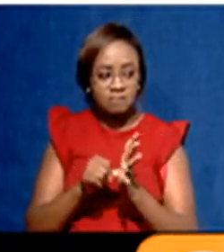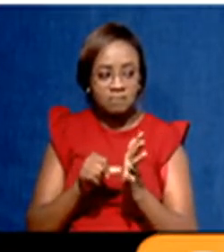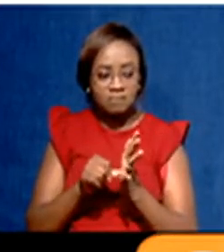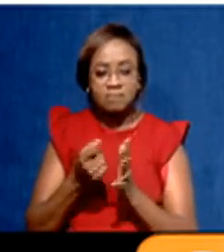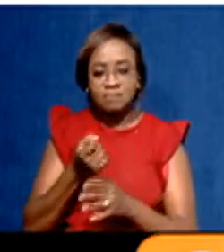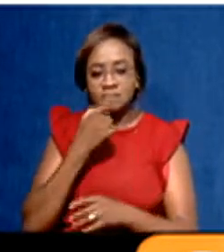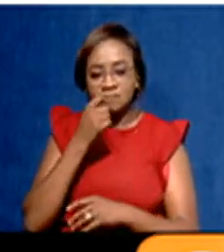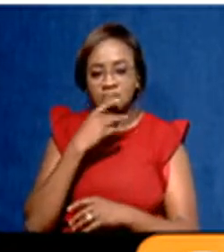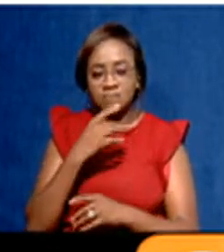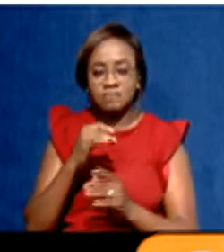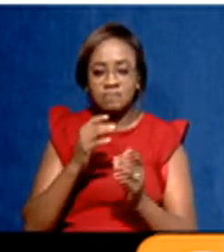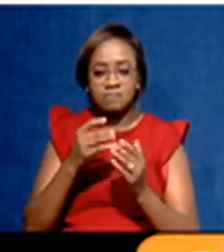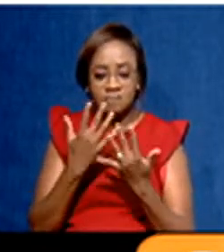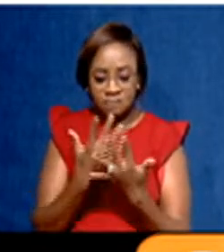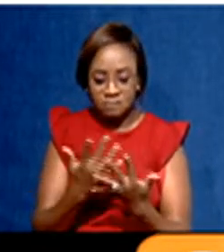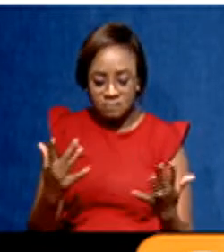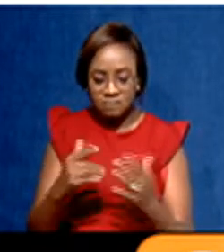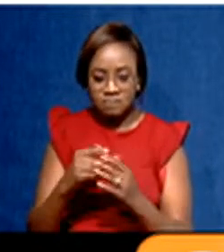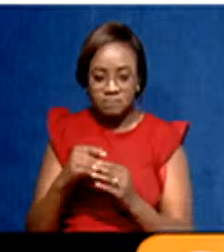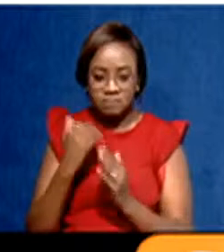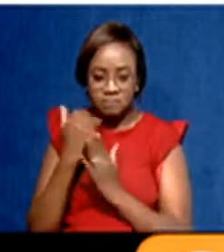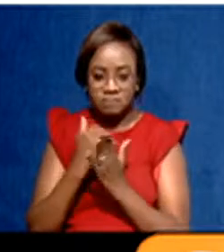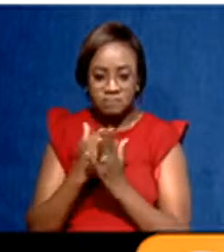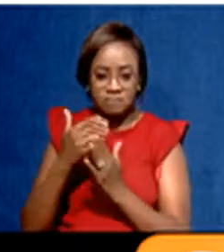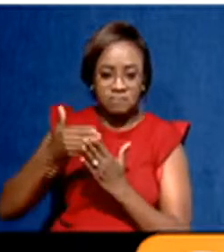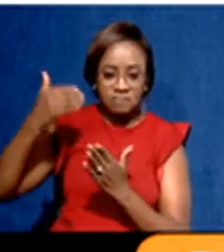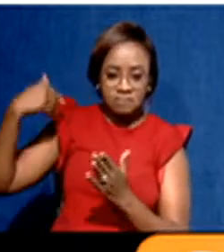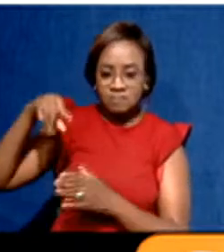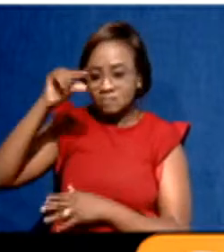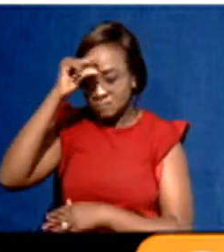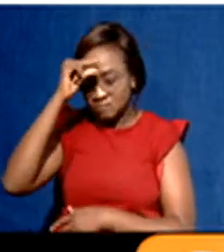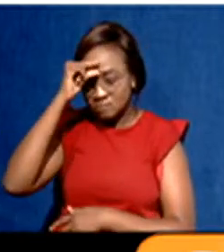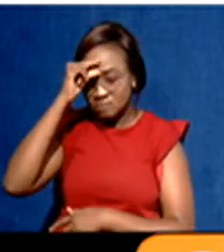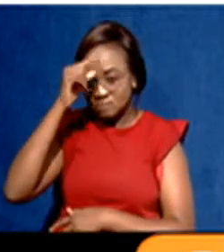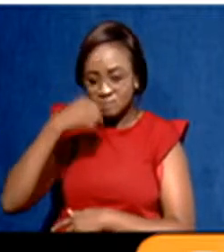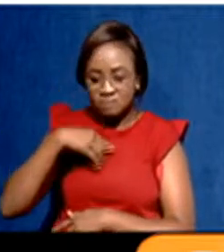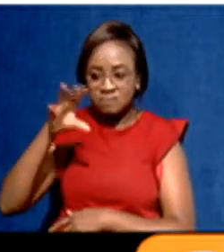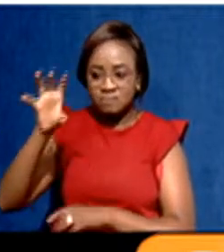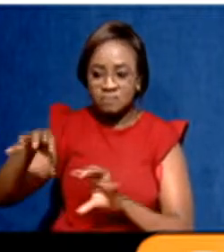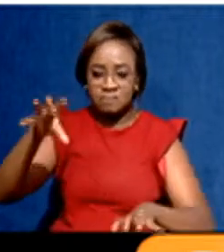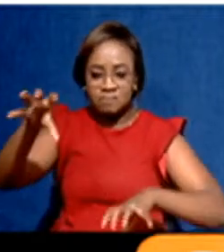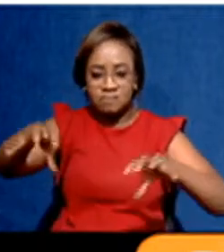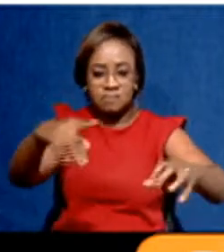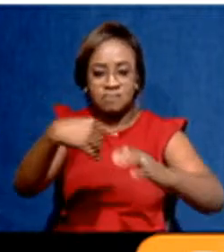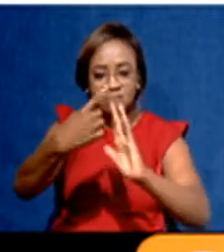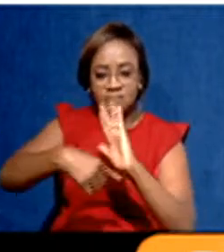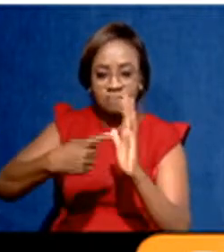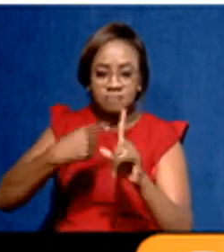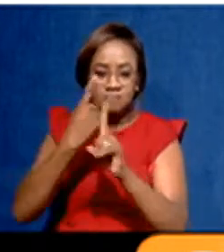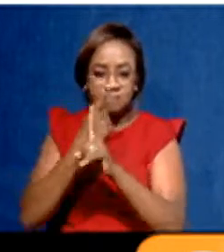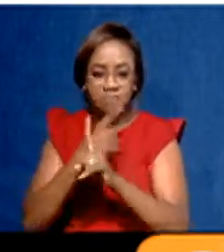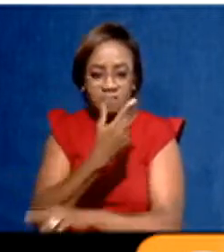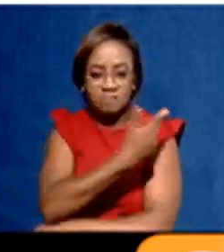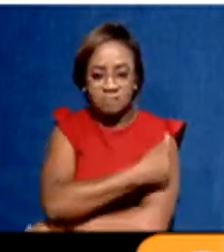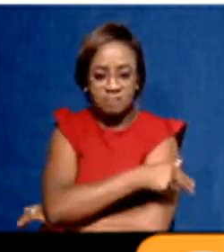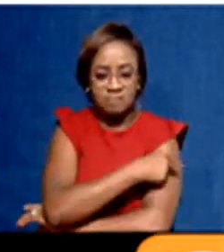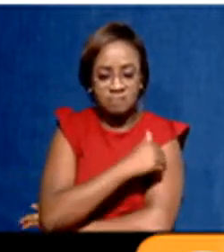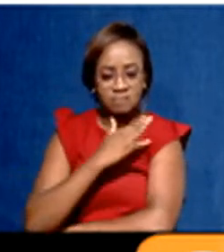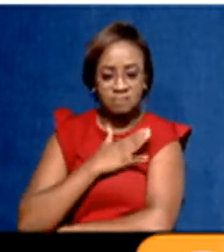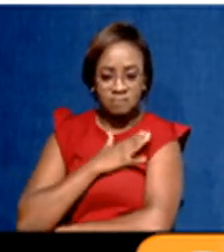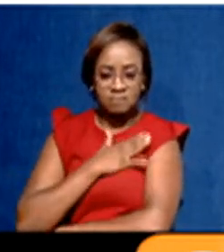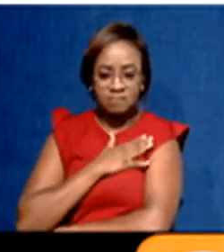equipment scheme that was done by the former regime. Right. They placed various machines in our hospitals. The